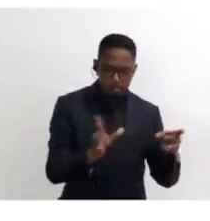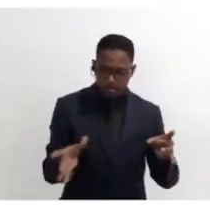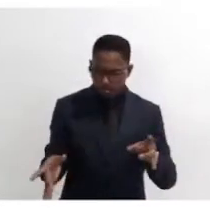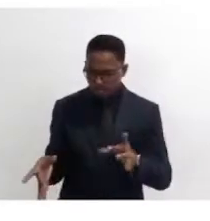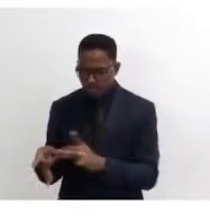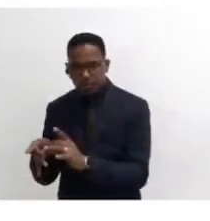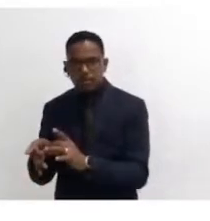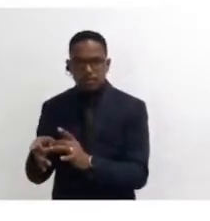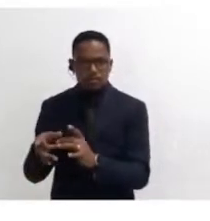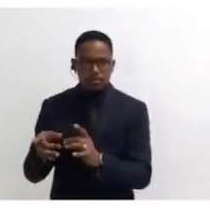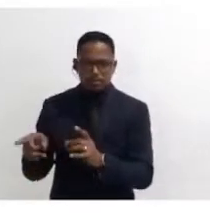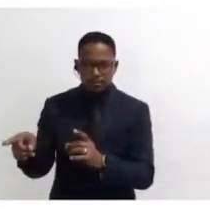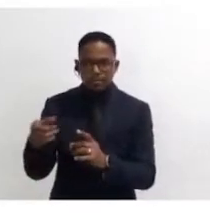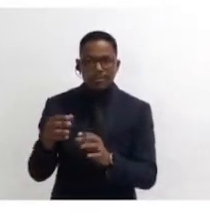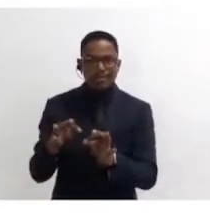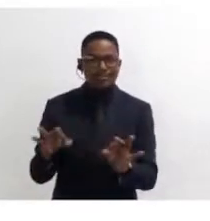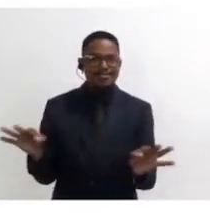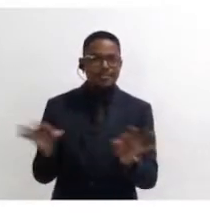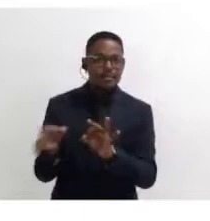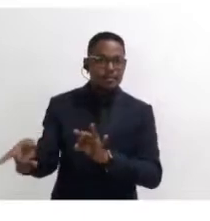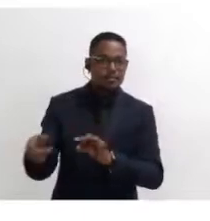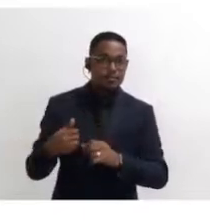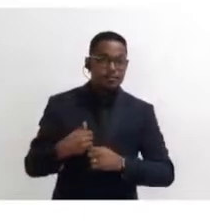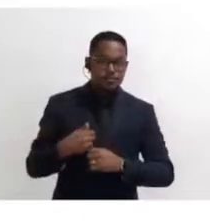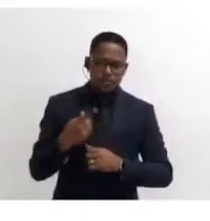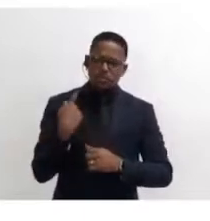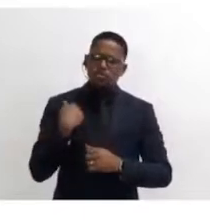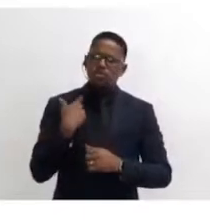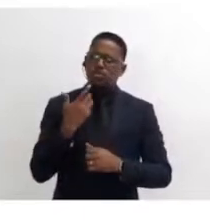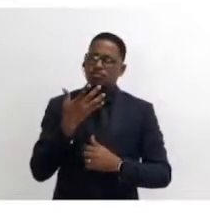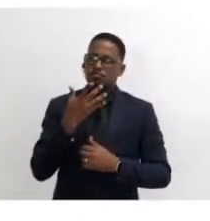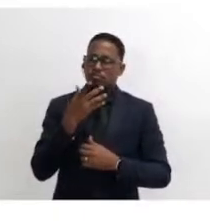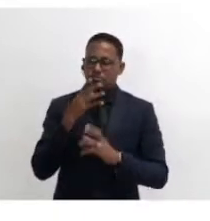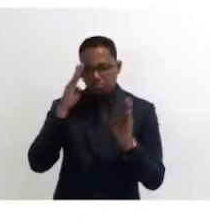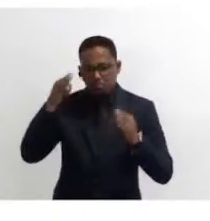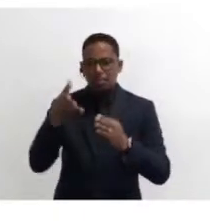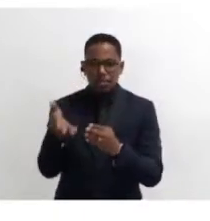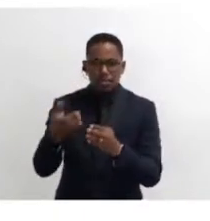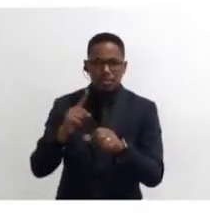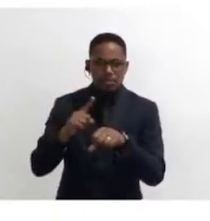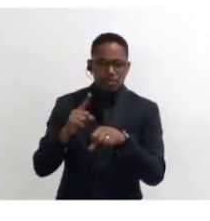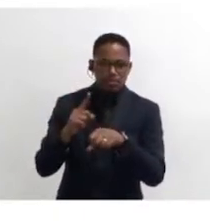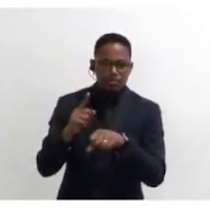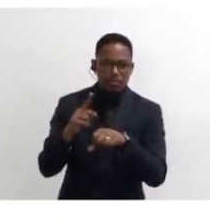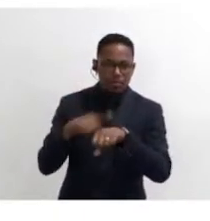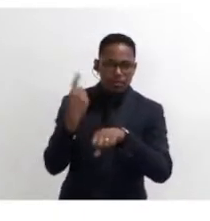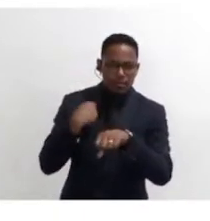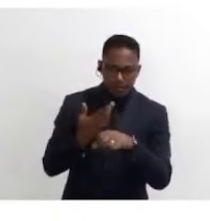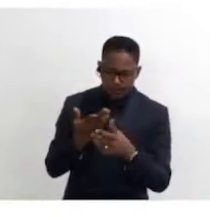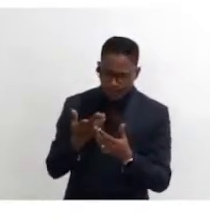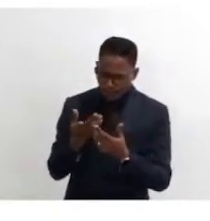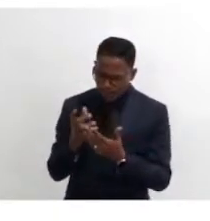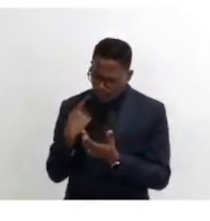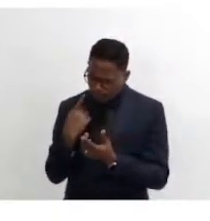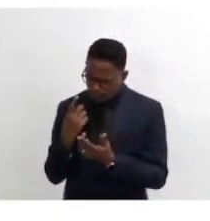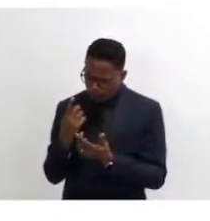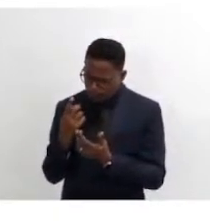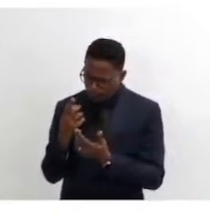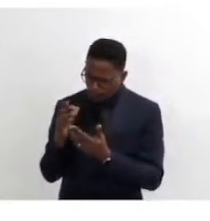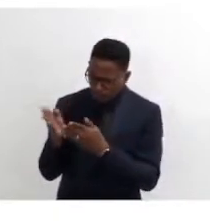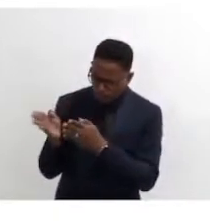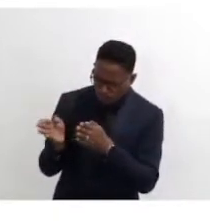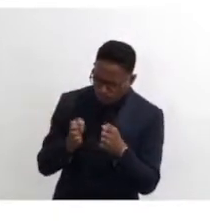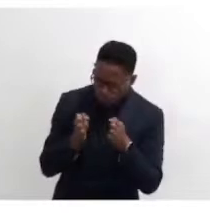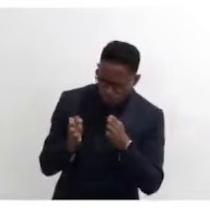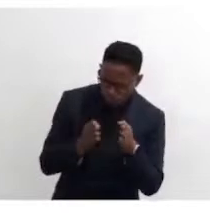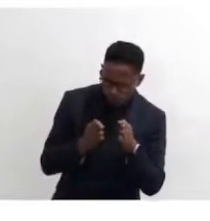chip. There's different ways to arrange those bond pads. There's typically a last layer of dielectric on a